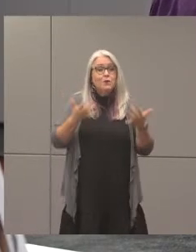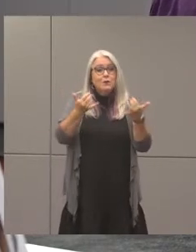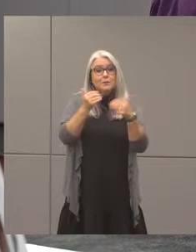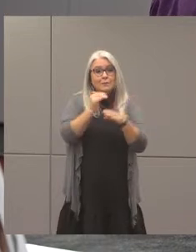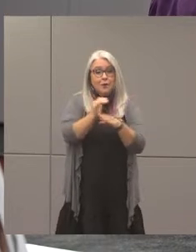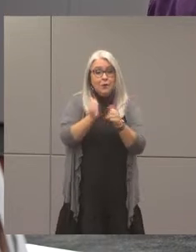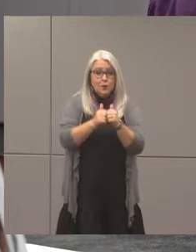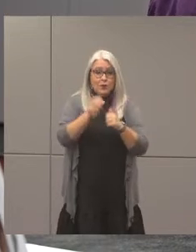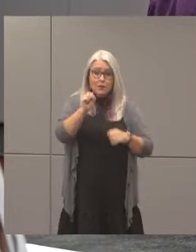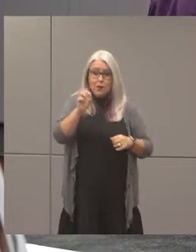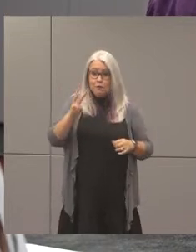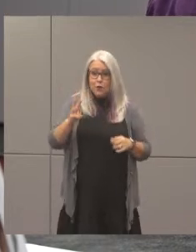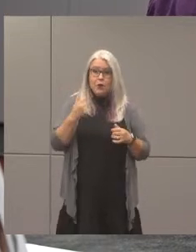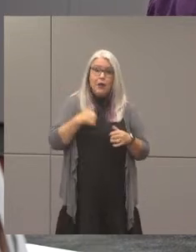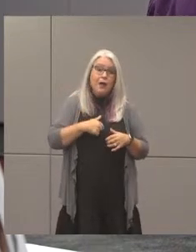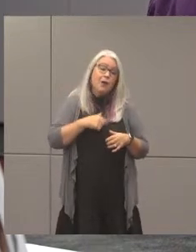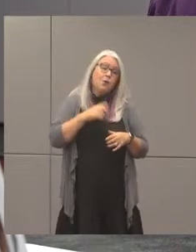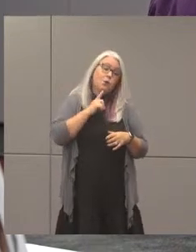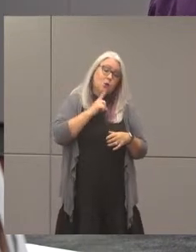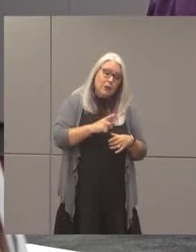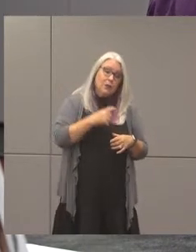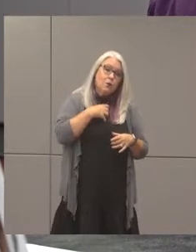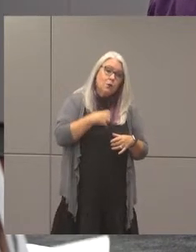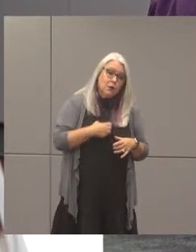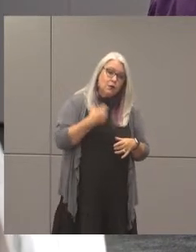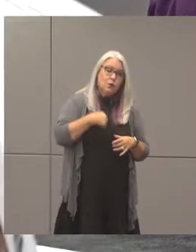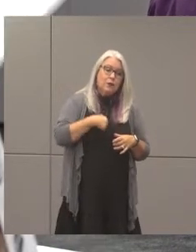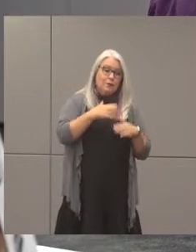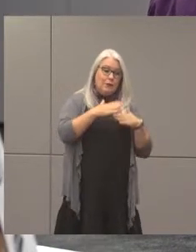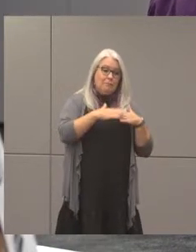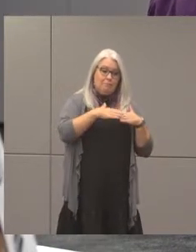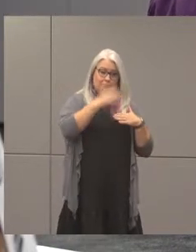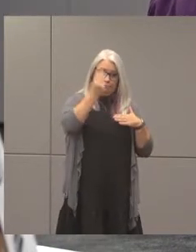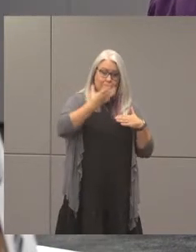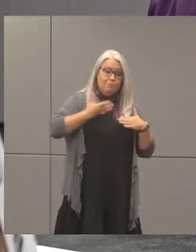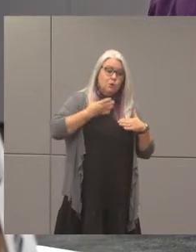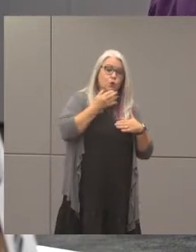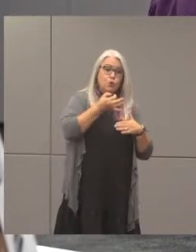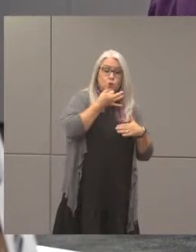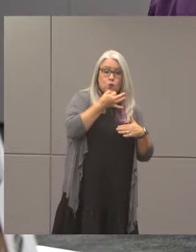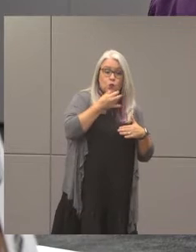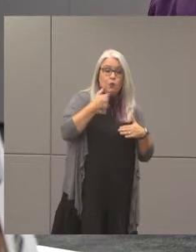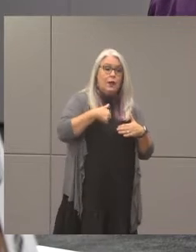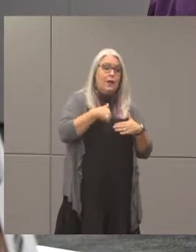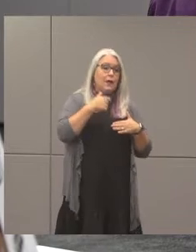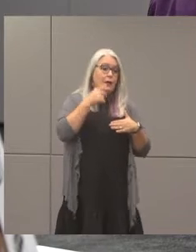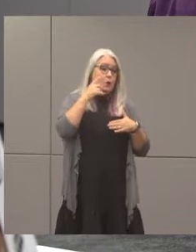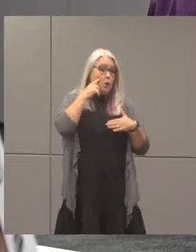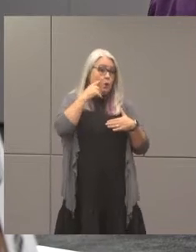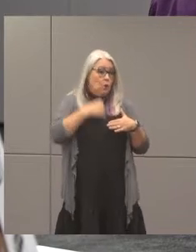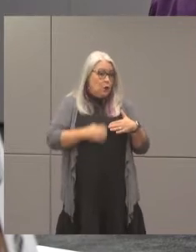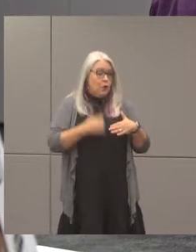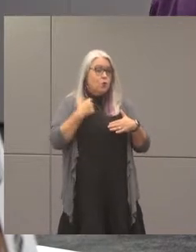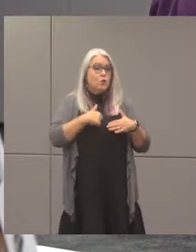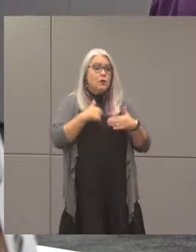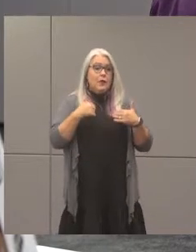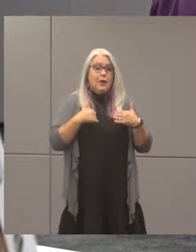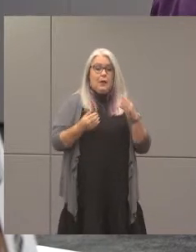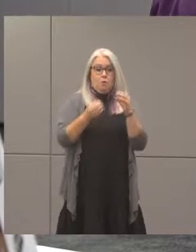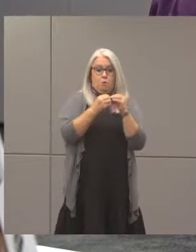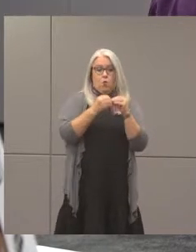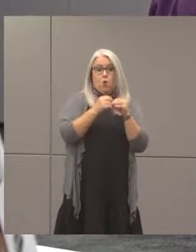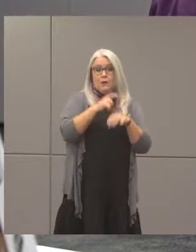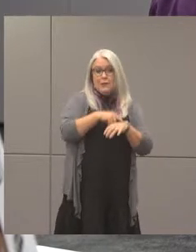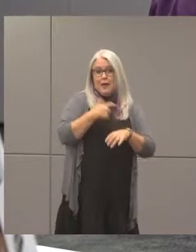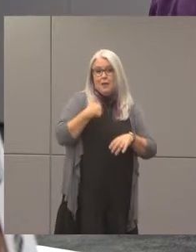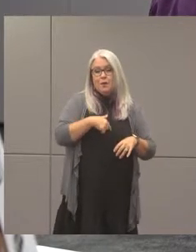I wish we'd been notified sooner. Wish we would have had more time to look at this, because we